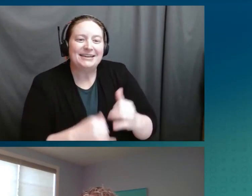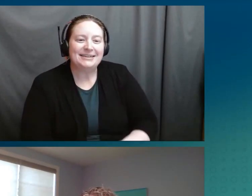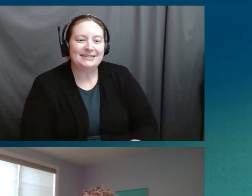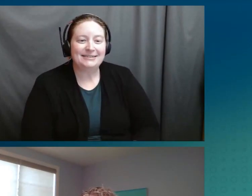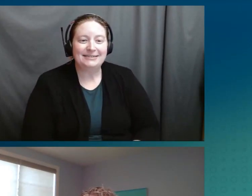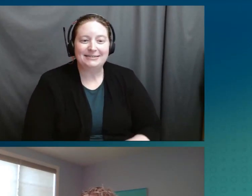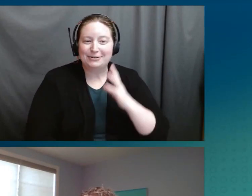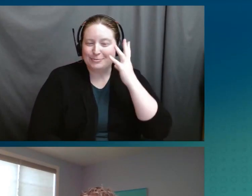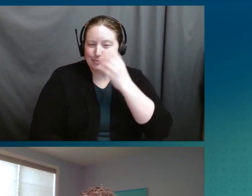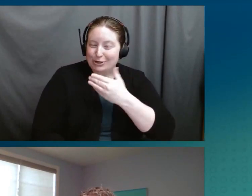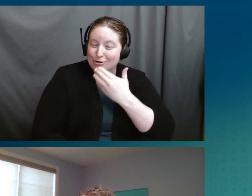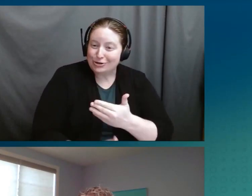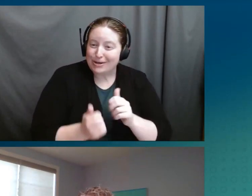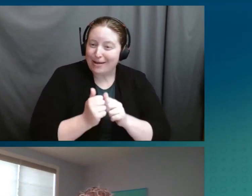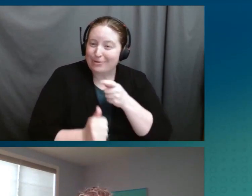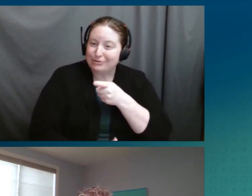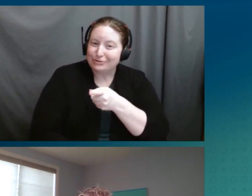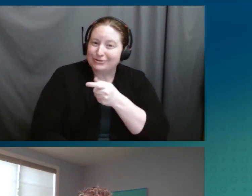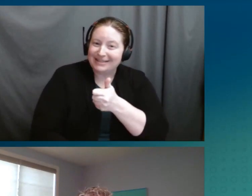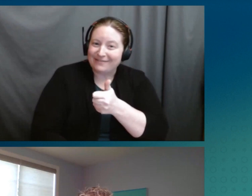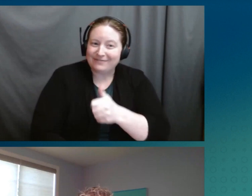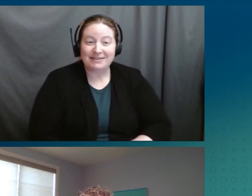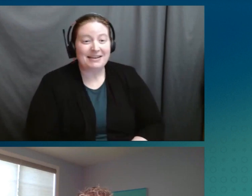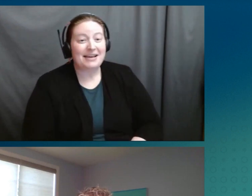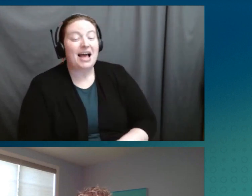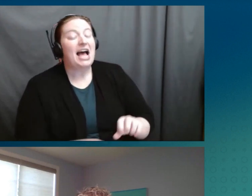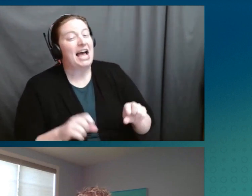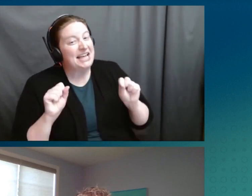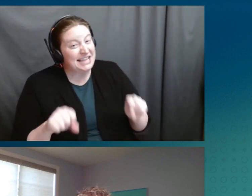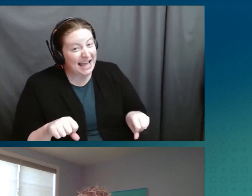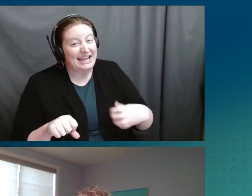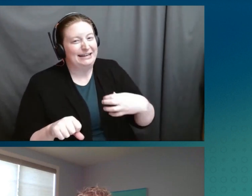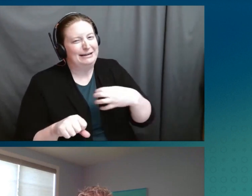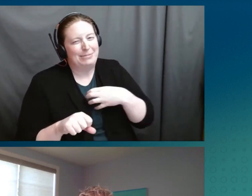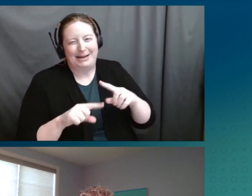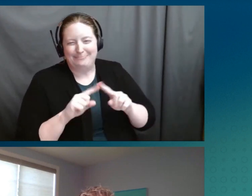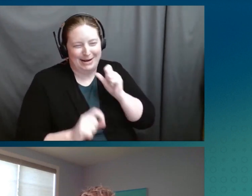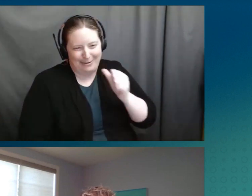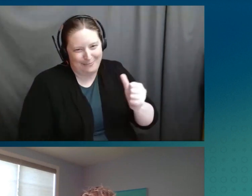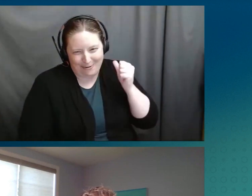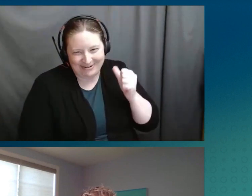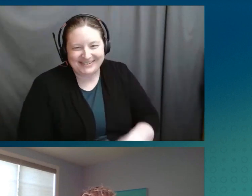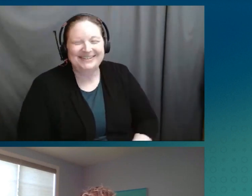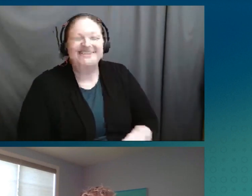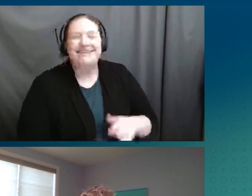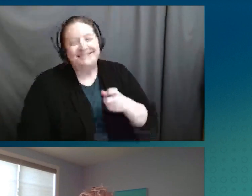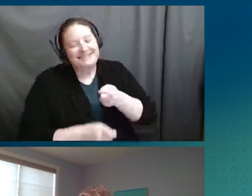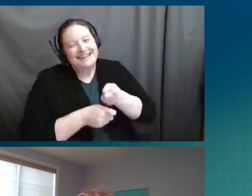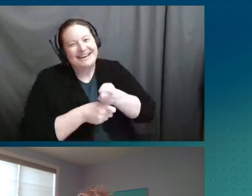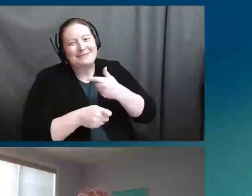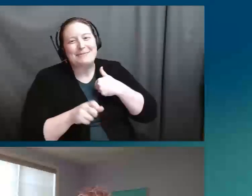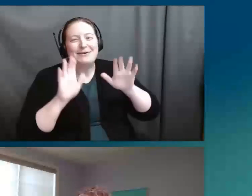Pretty good. How about yourself? Oh, I can complain, but I won't. No, I'm just kidding. I'm having a wonderful day.